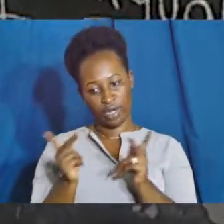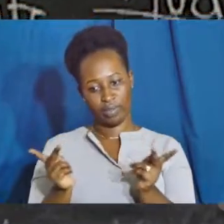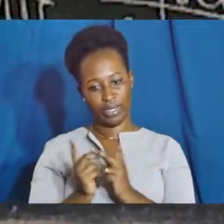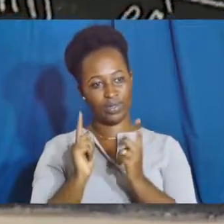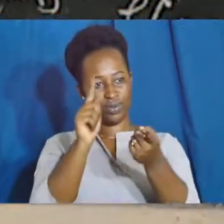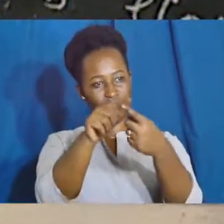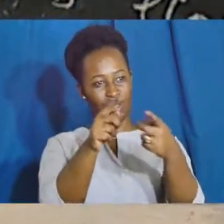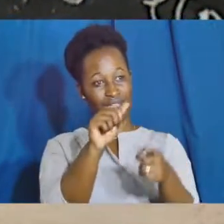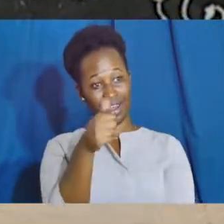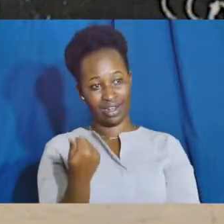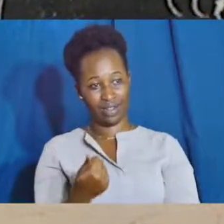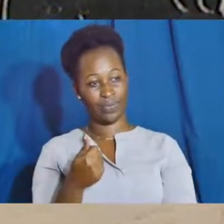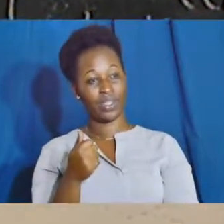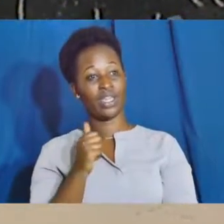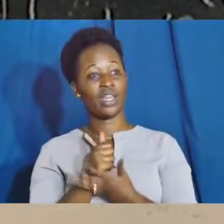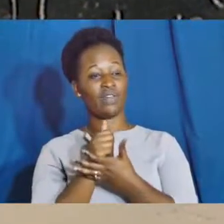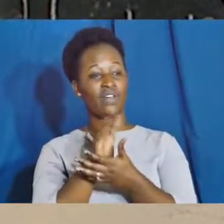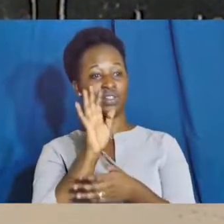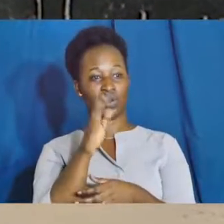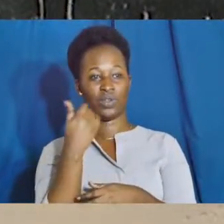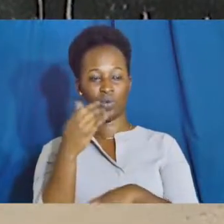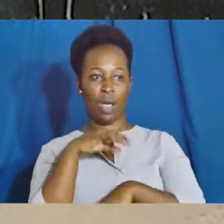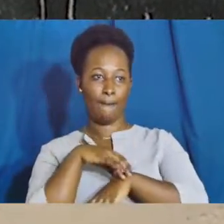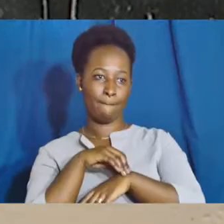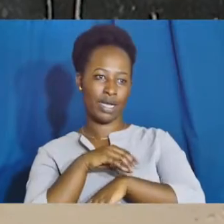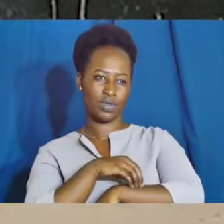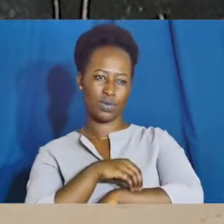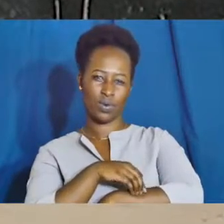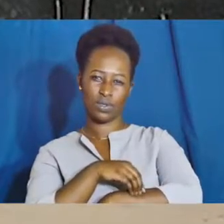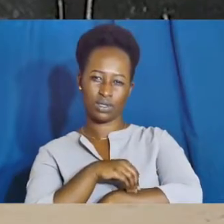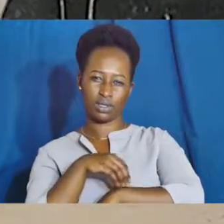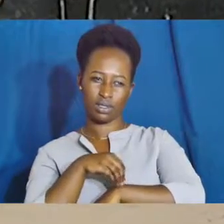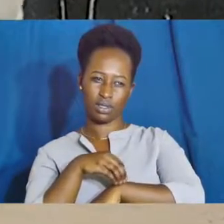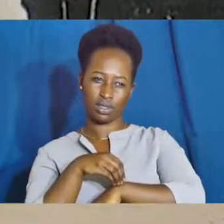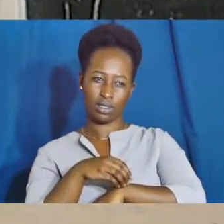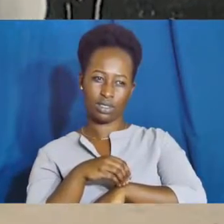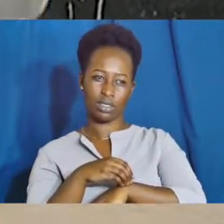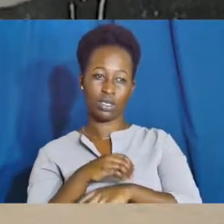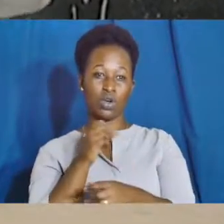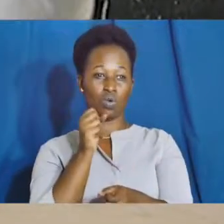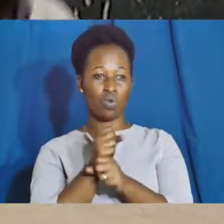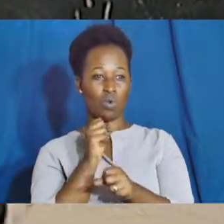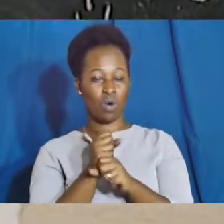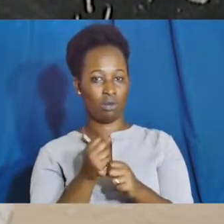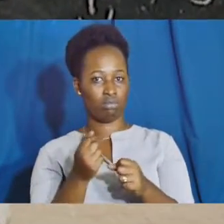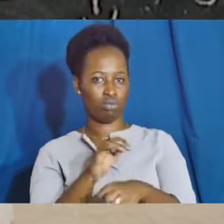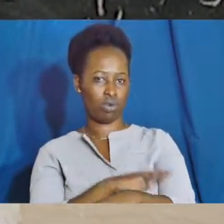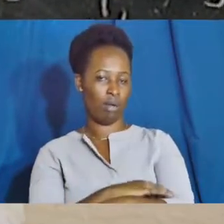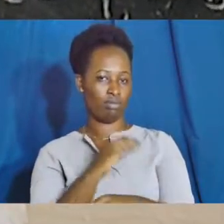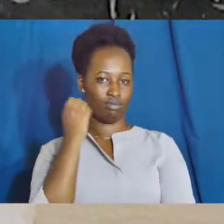another. It allows your muscles to contract and